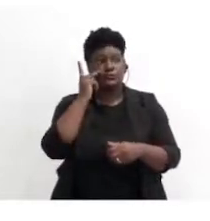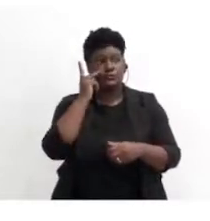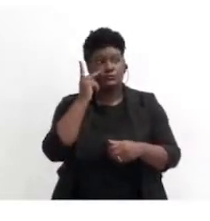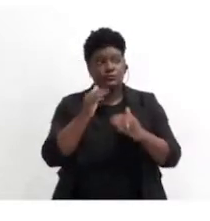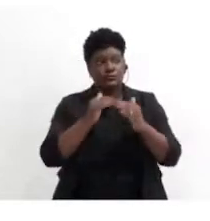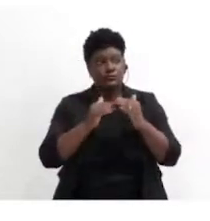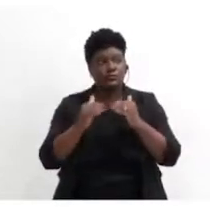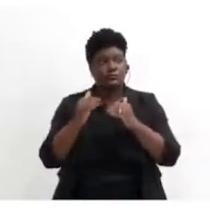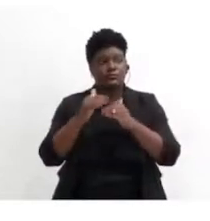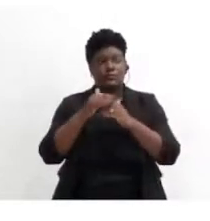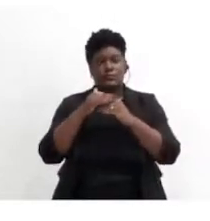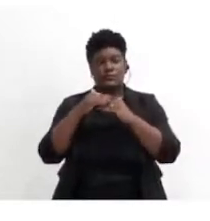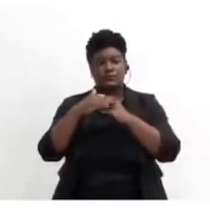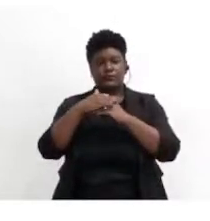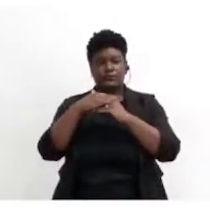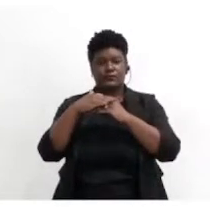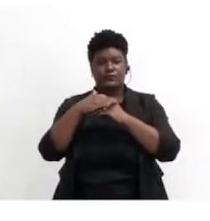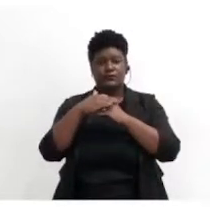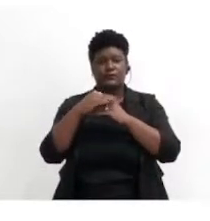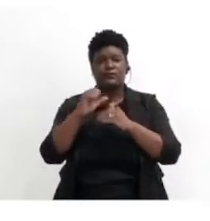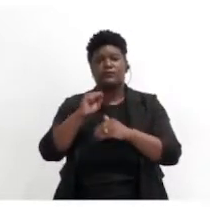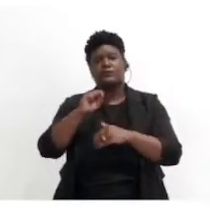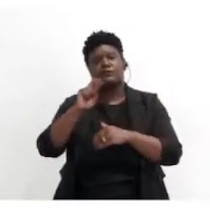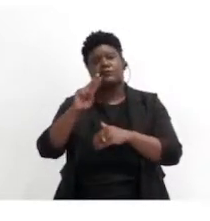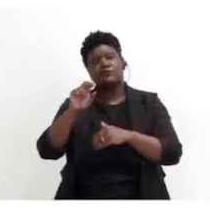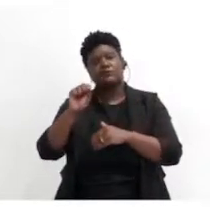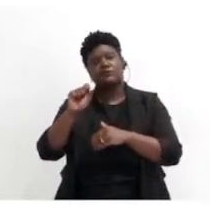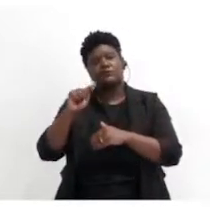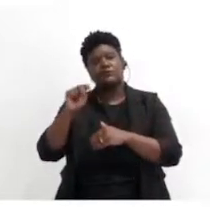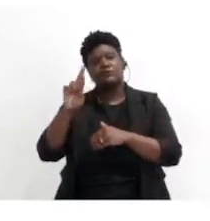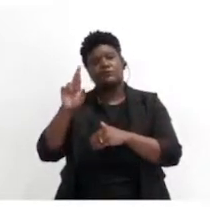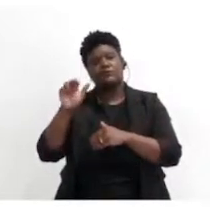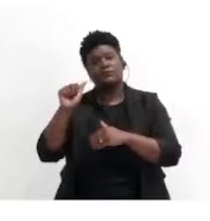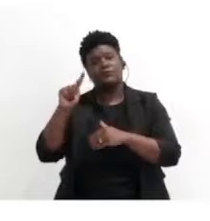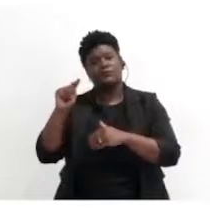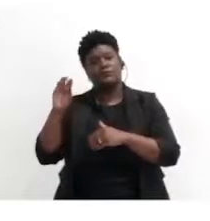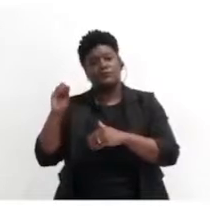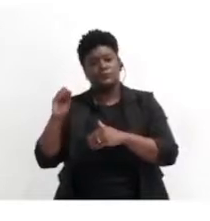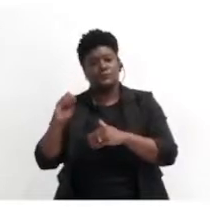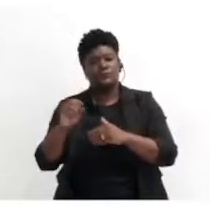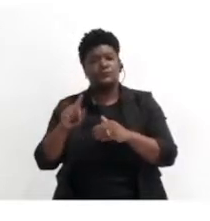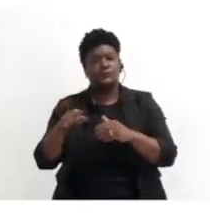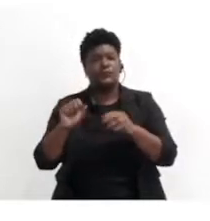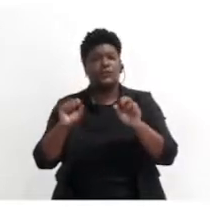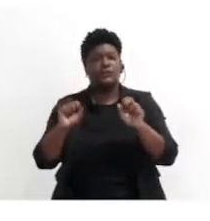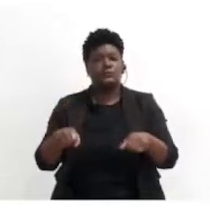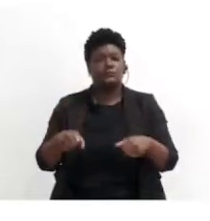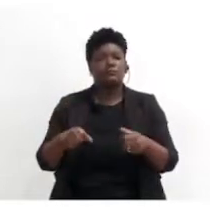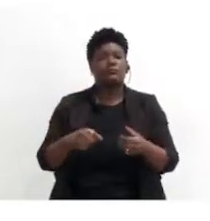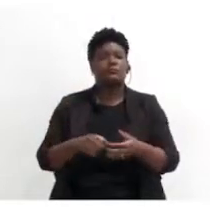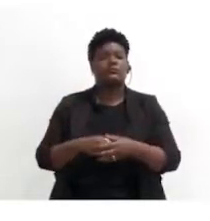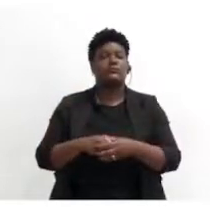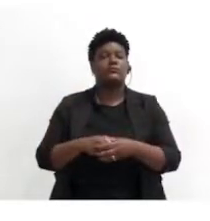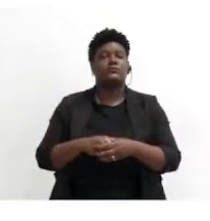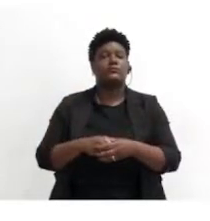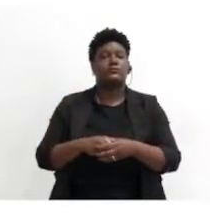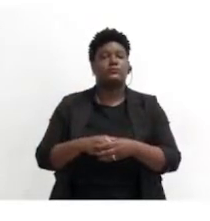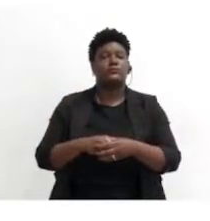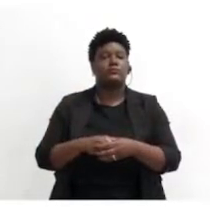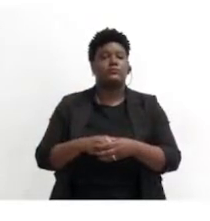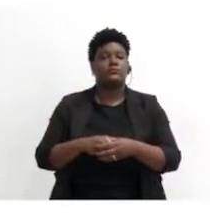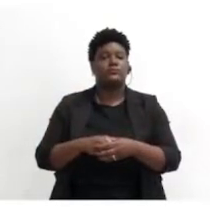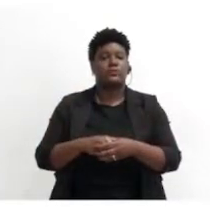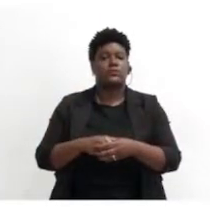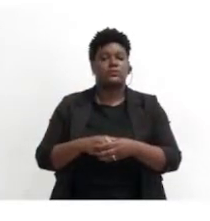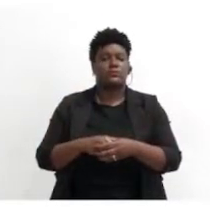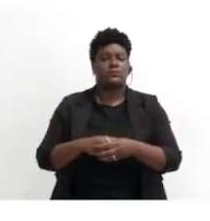of the package substrate where they can mount other components. So in this case, they're mounting